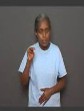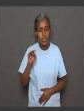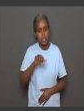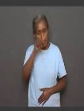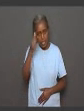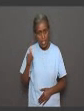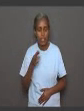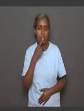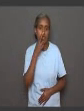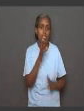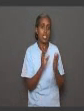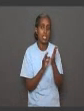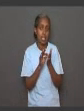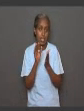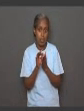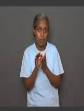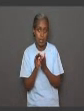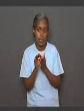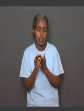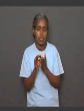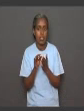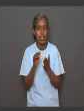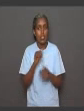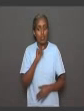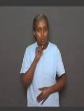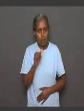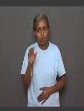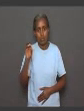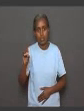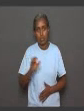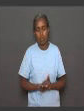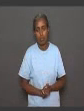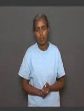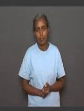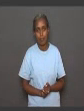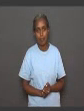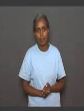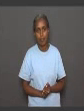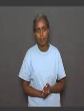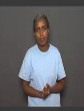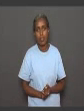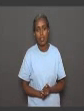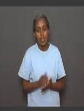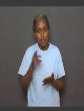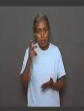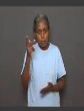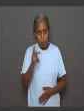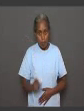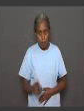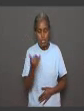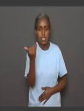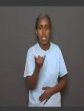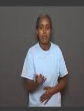any real number that is not 0. To plot the image of